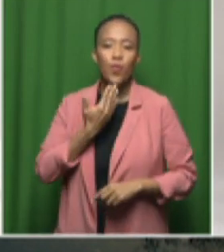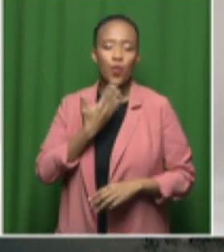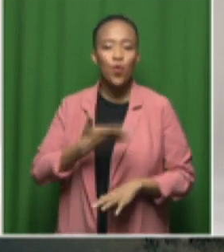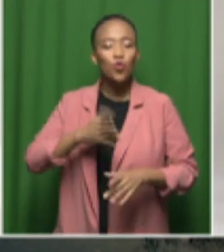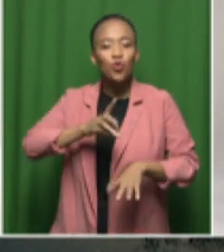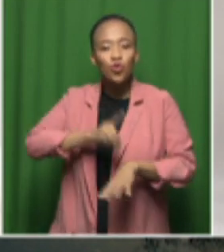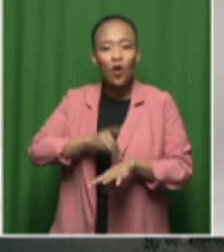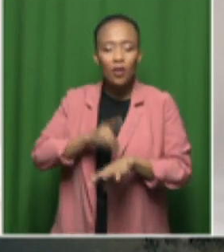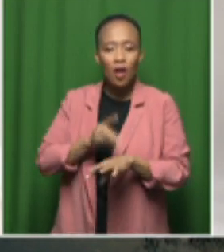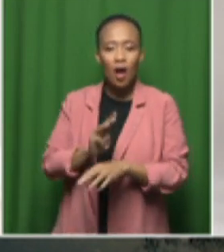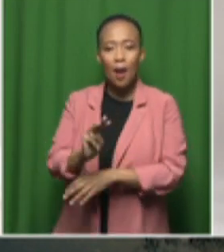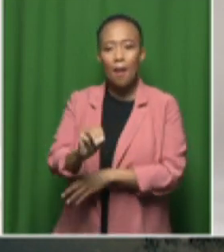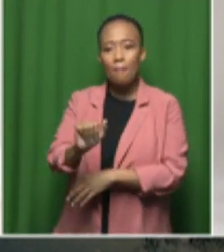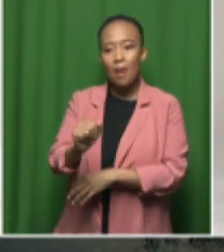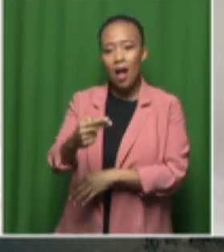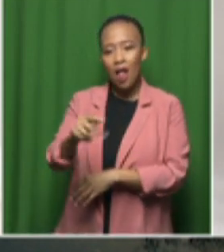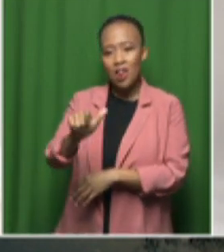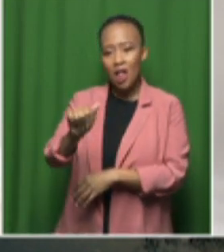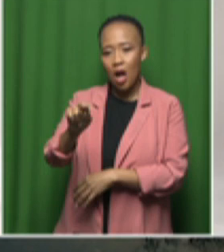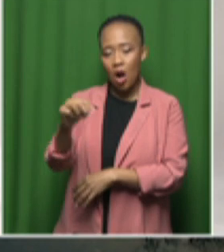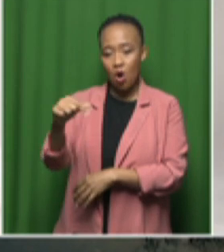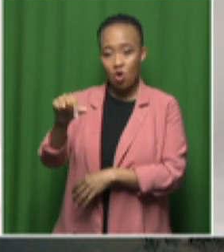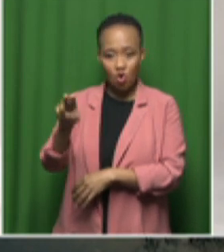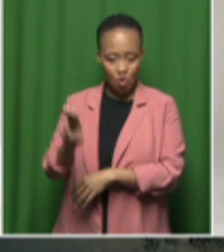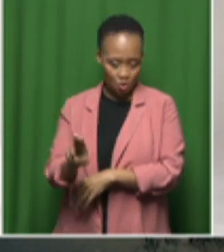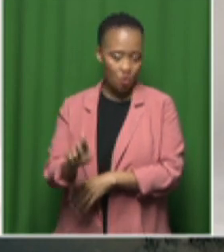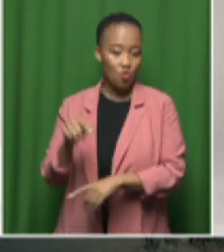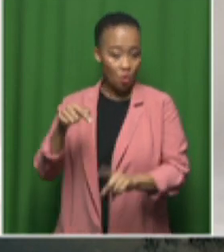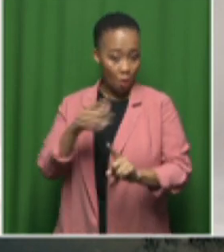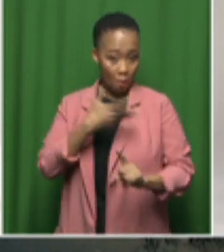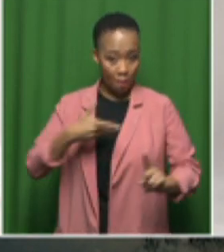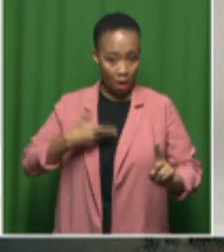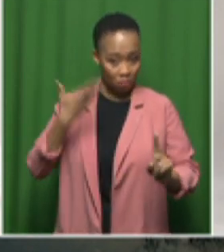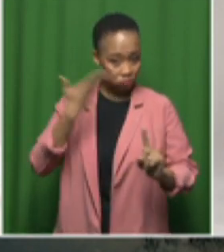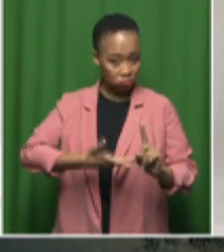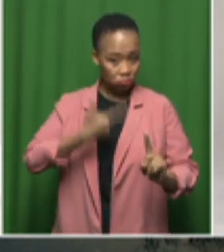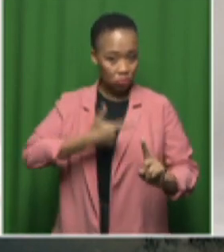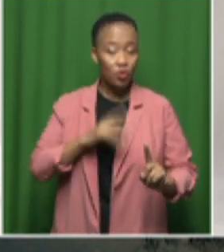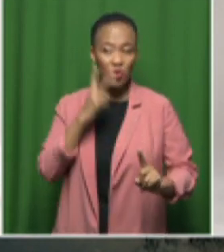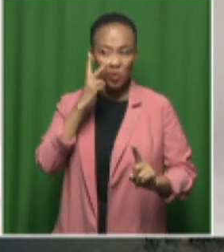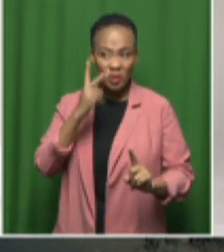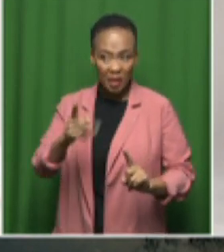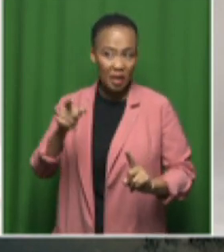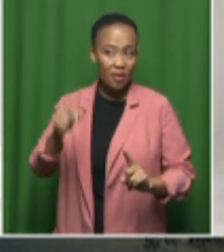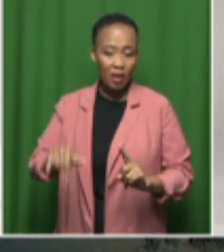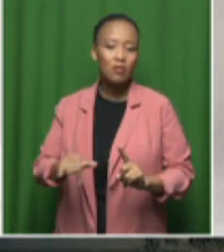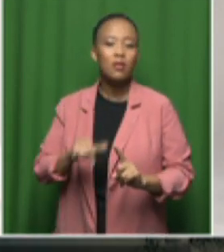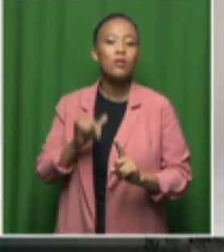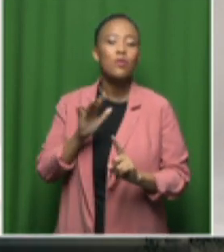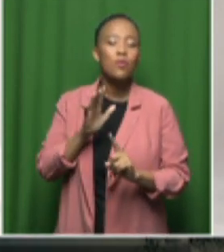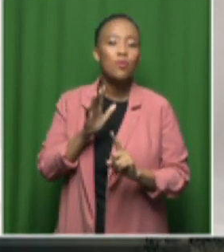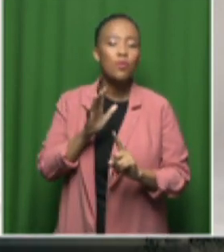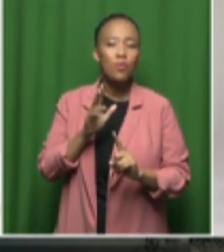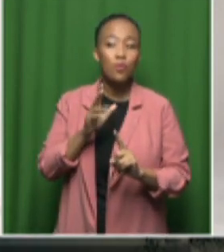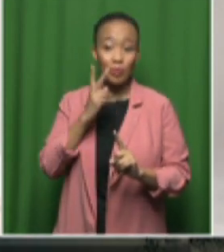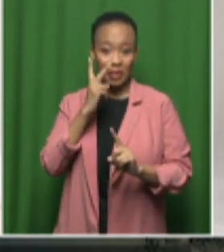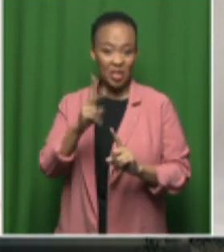she grows old, as she matures as an artist? Do you see that through the exhibition?